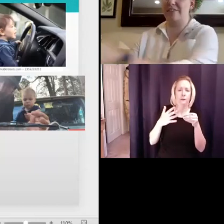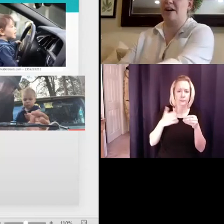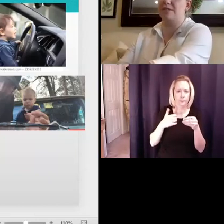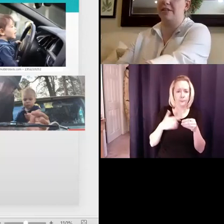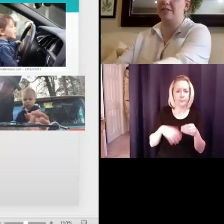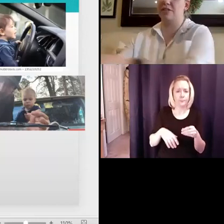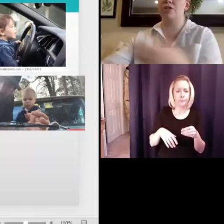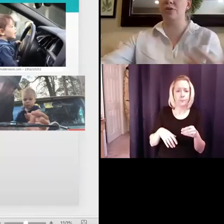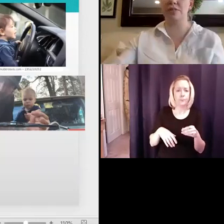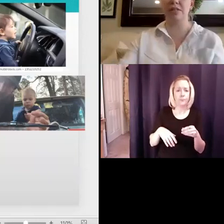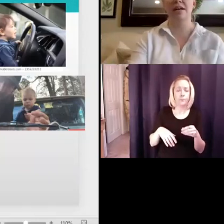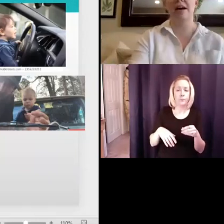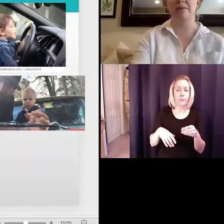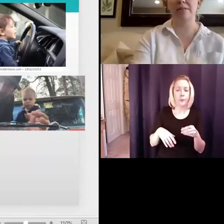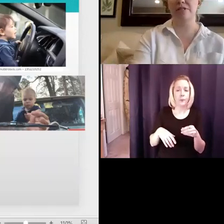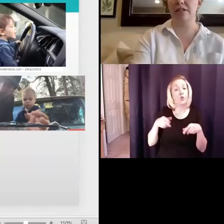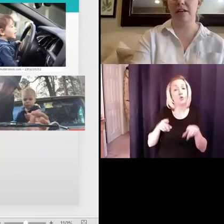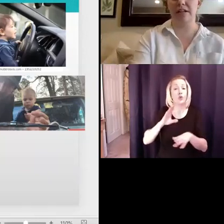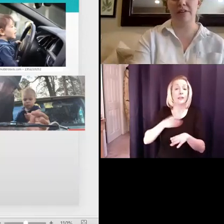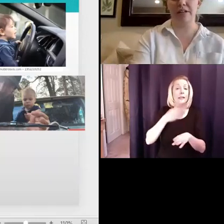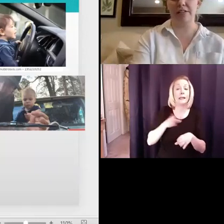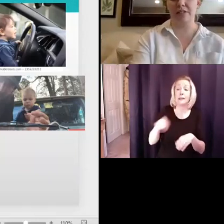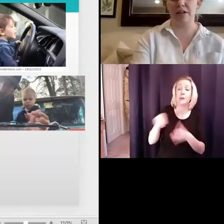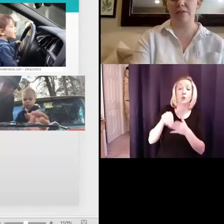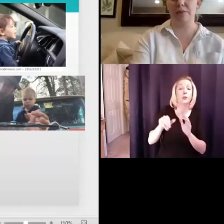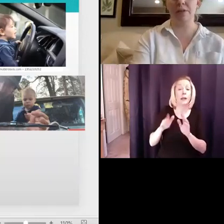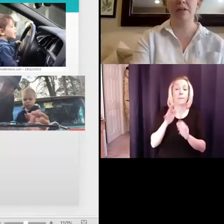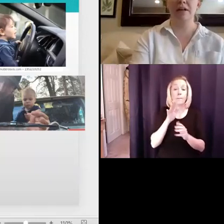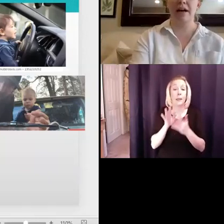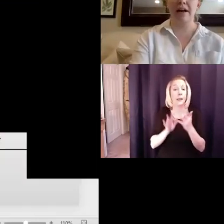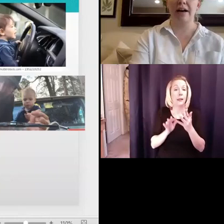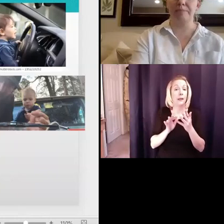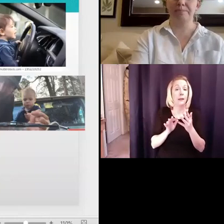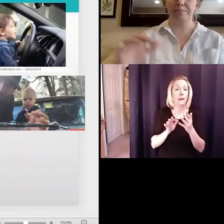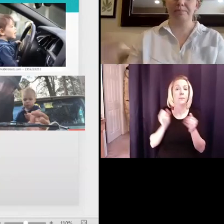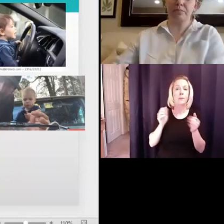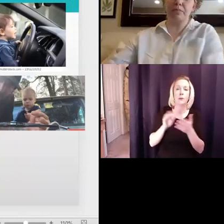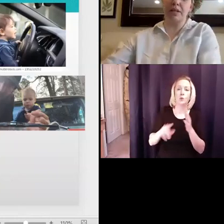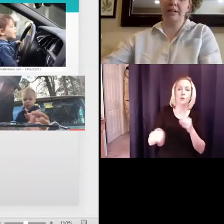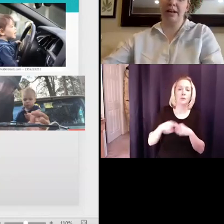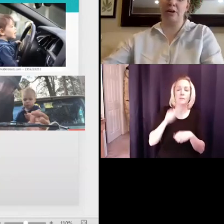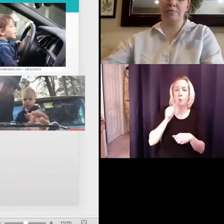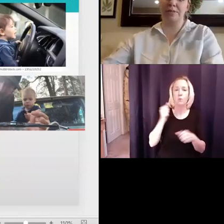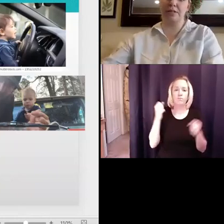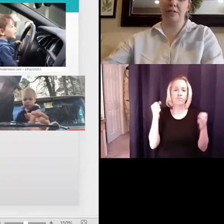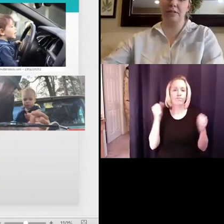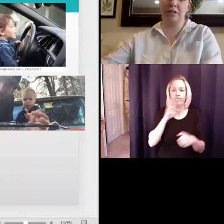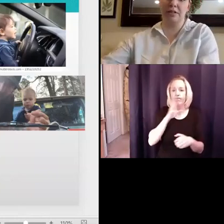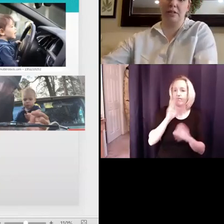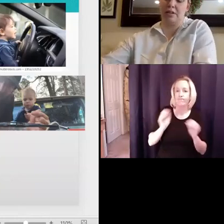have an option to choose, especially a lot of our kids are nonverbal, and it